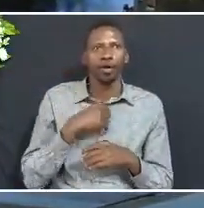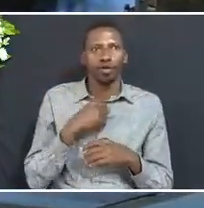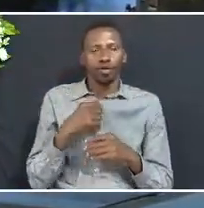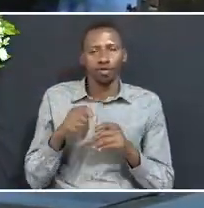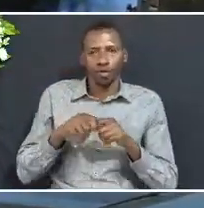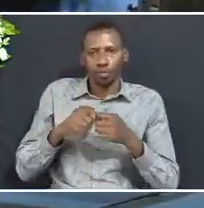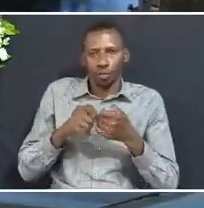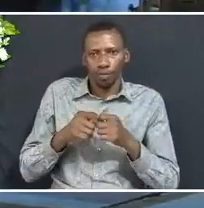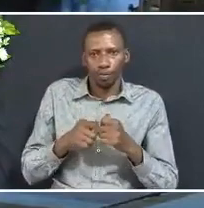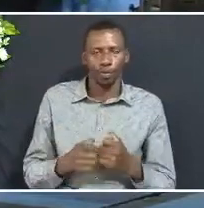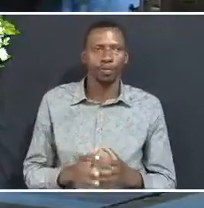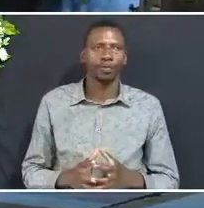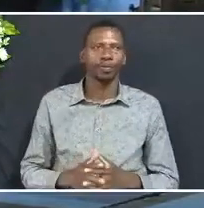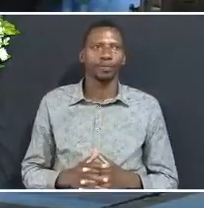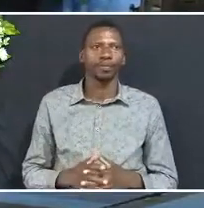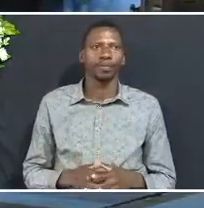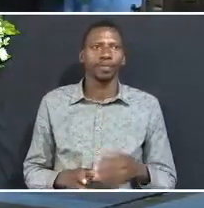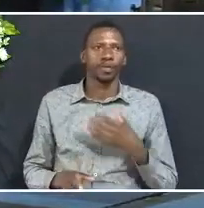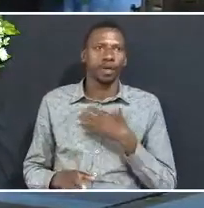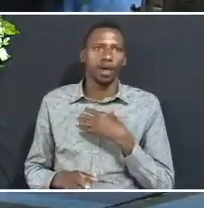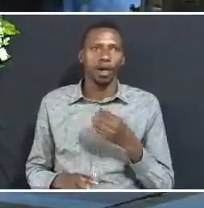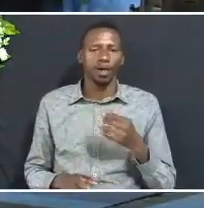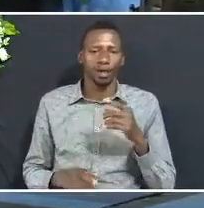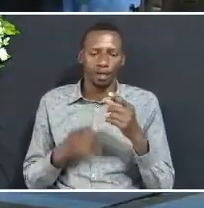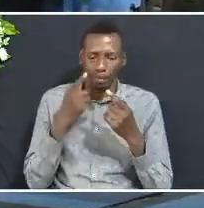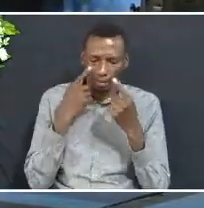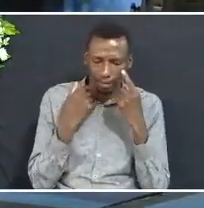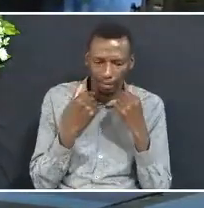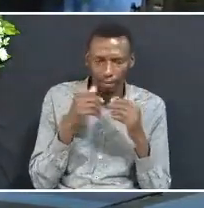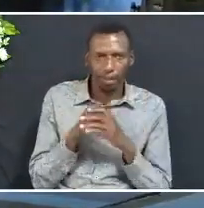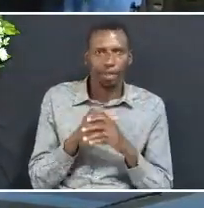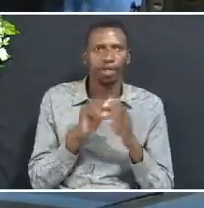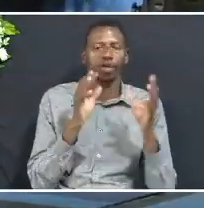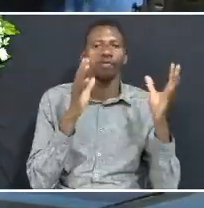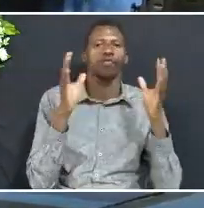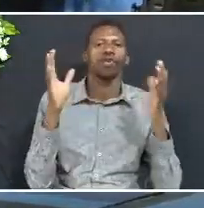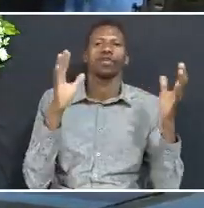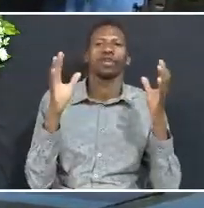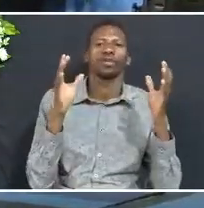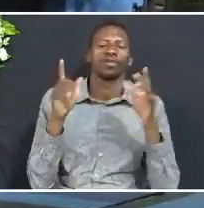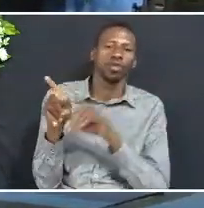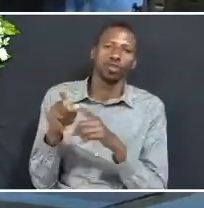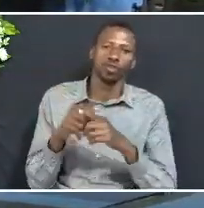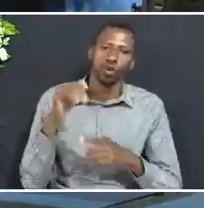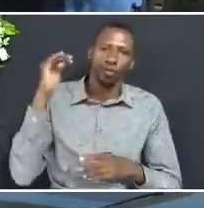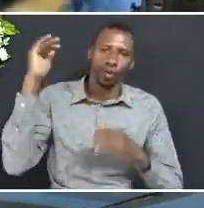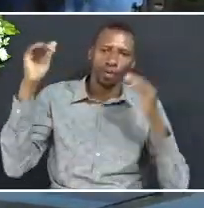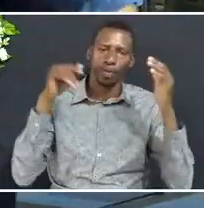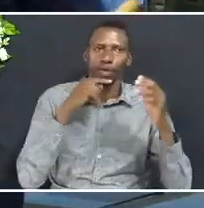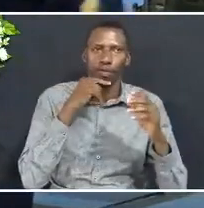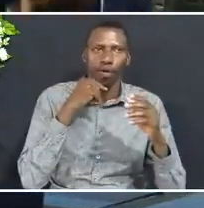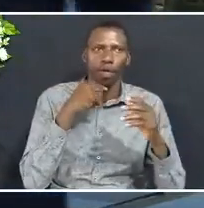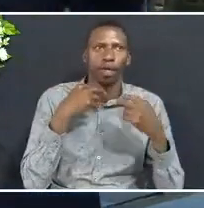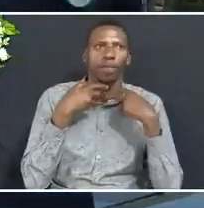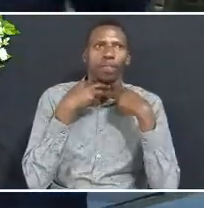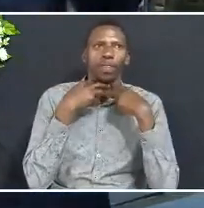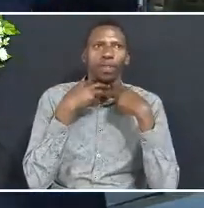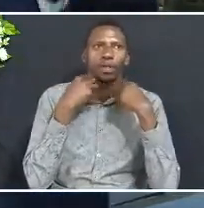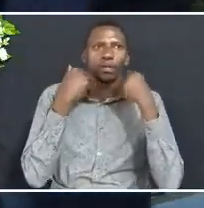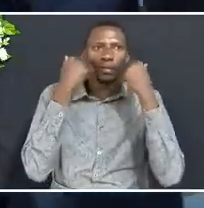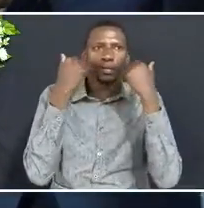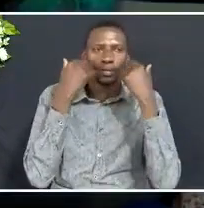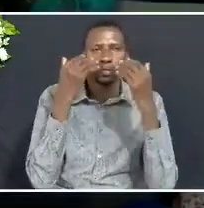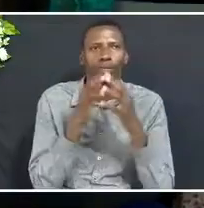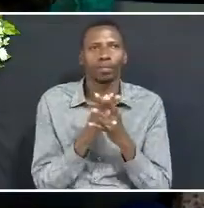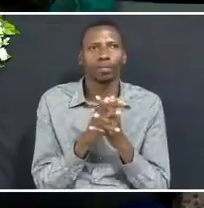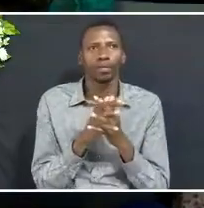was instructed not to. And he was thinking and crying in the forest. And the big boys were also stranded and frustrated and distressed. What